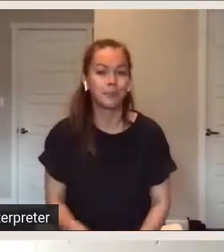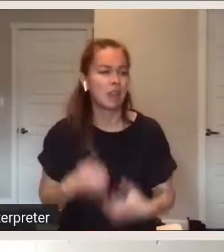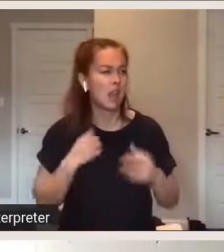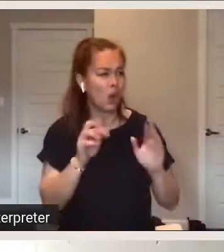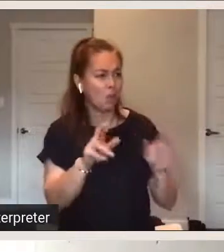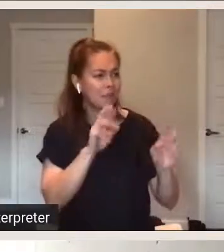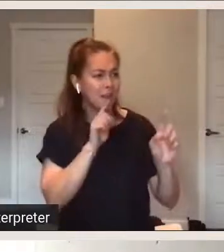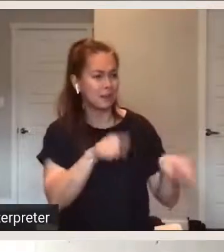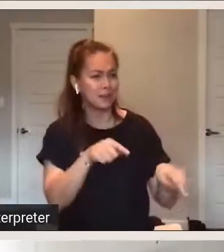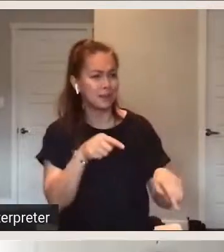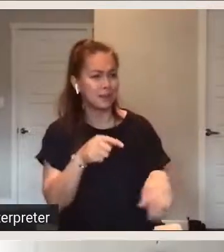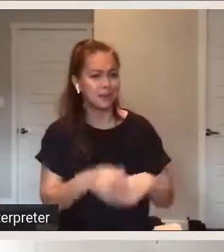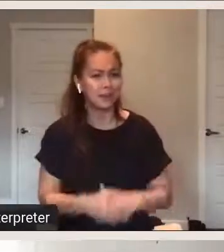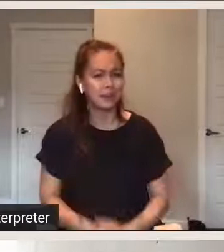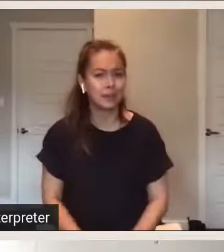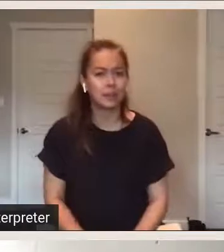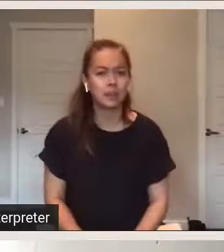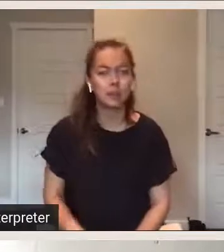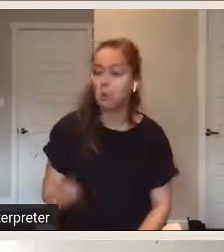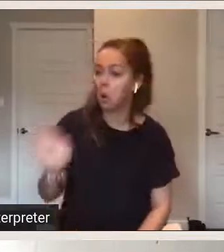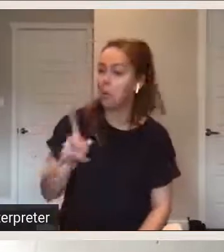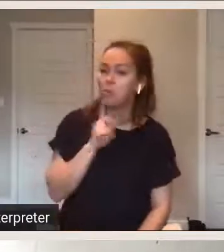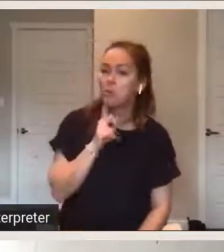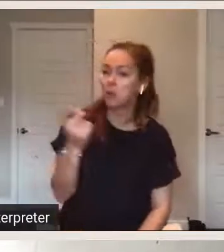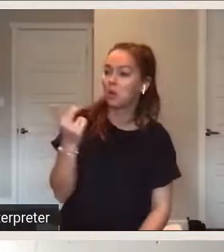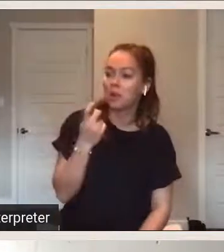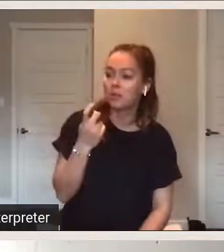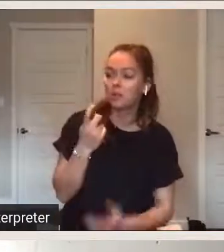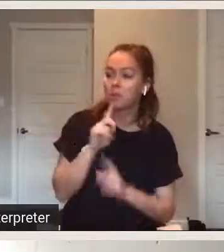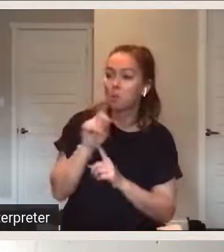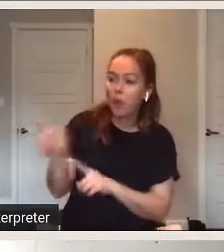The question's quite like,